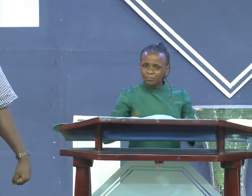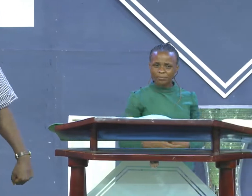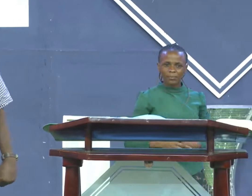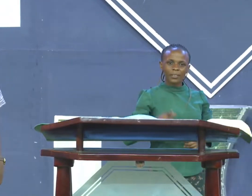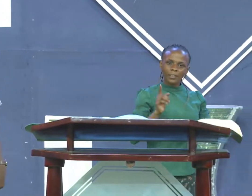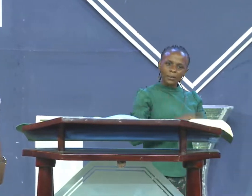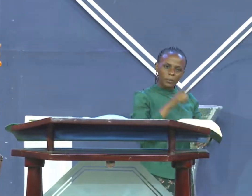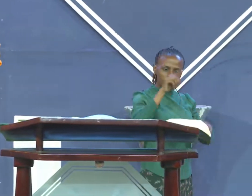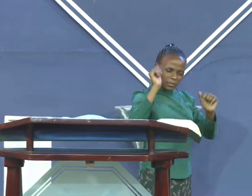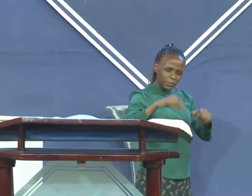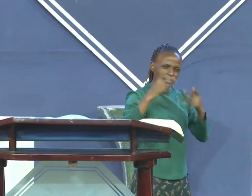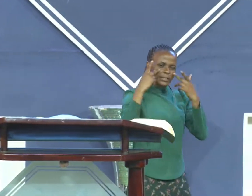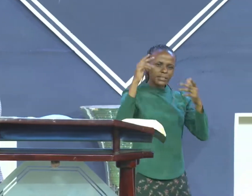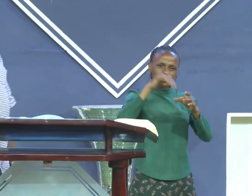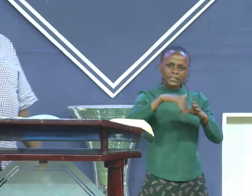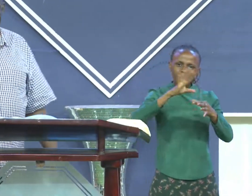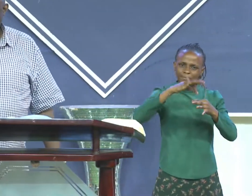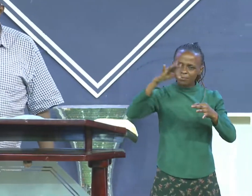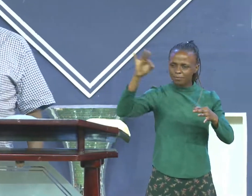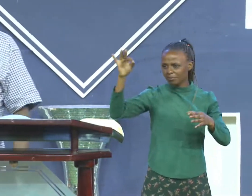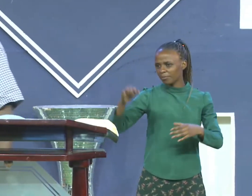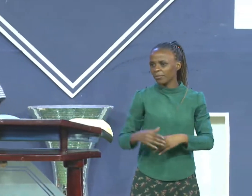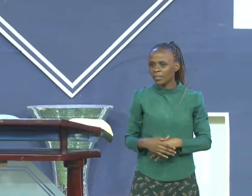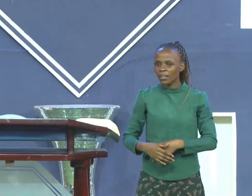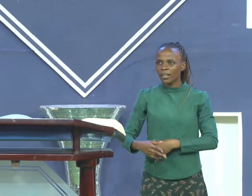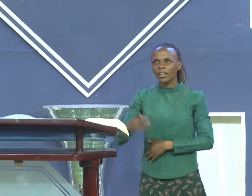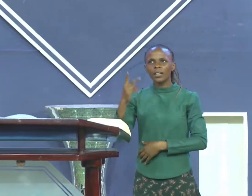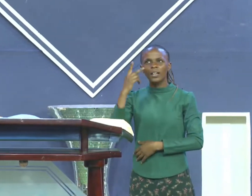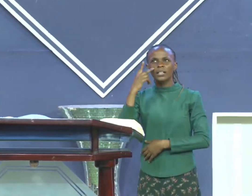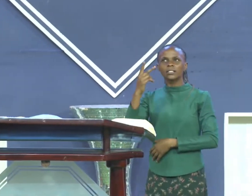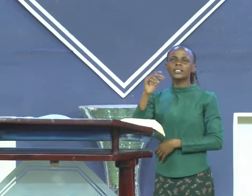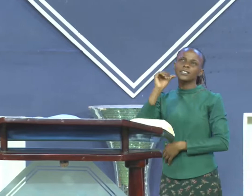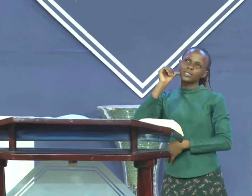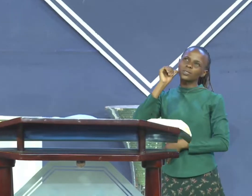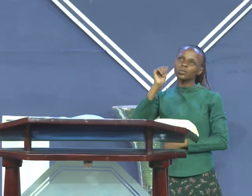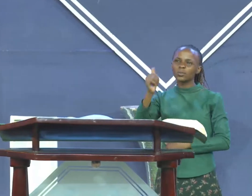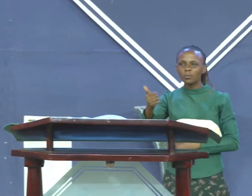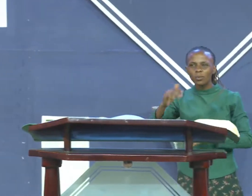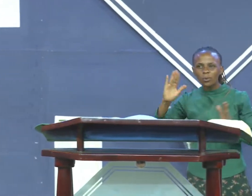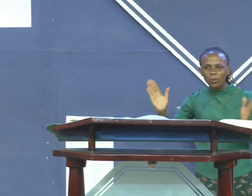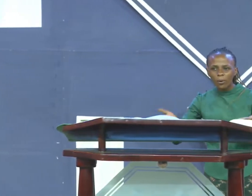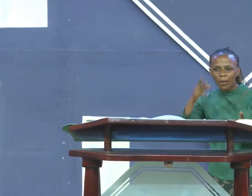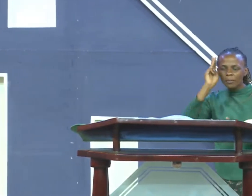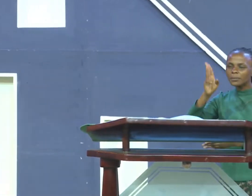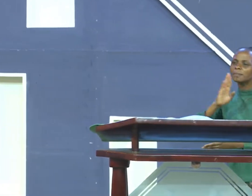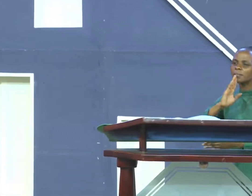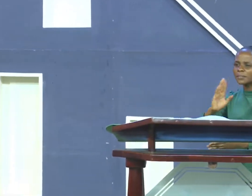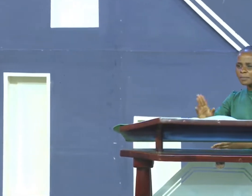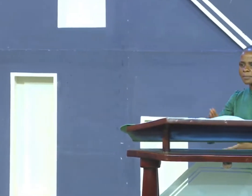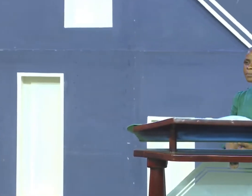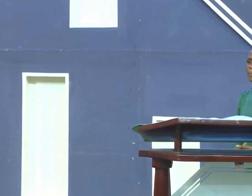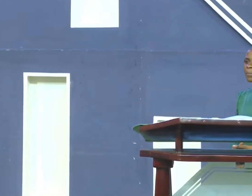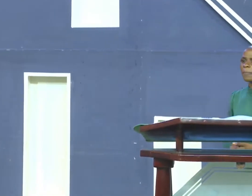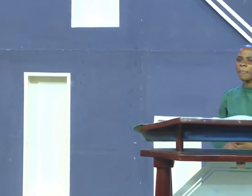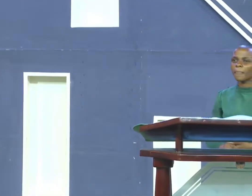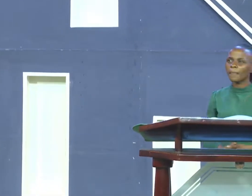Ng'osobola okulaba mwoyo. And you can see in the spirit. N'olaba olunaku lw'enkyengeri gye lugenda okubeeramu. And you're able to perceive how tomorrow